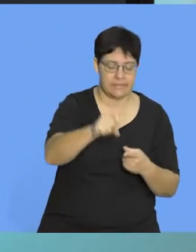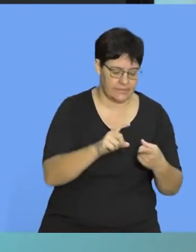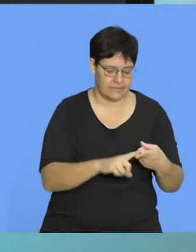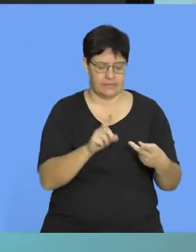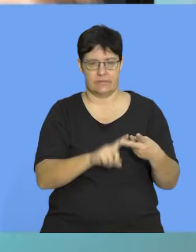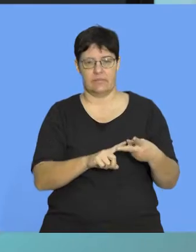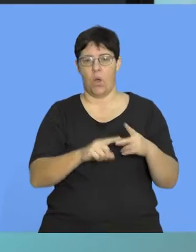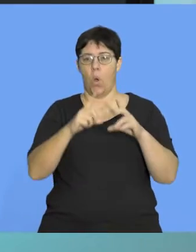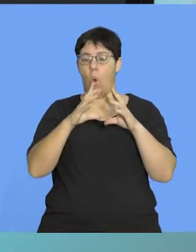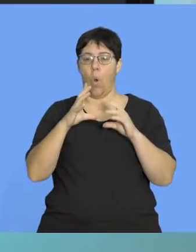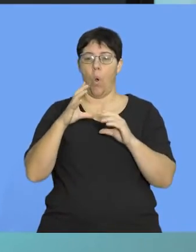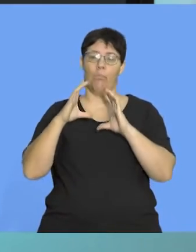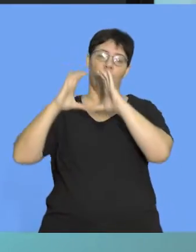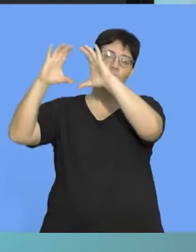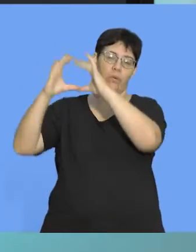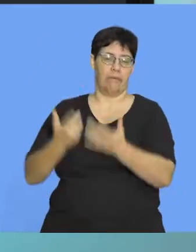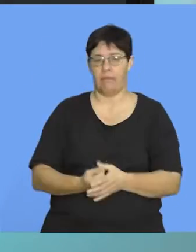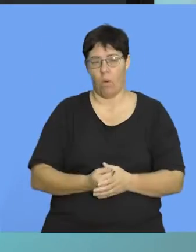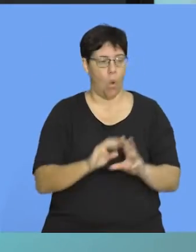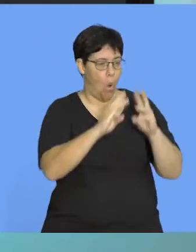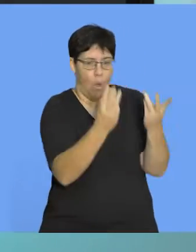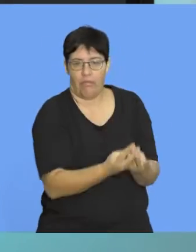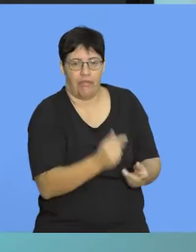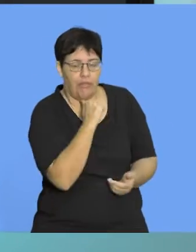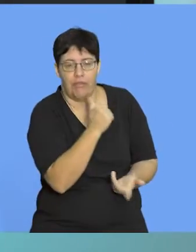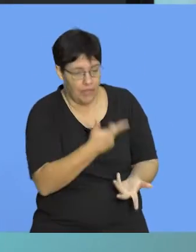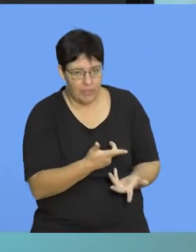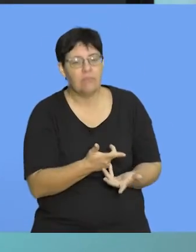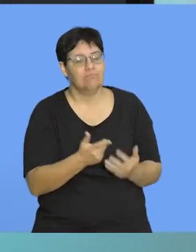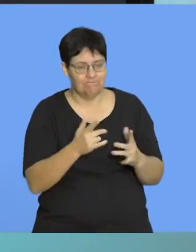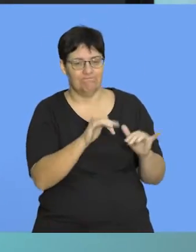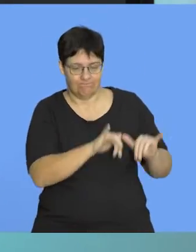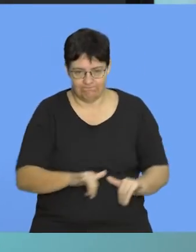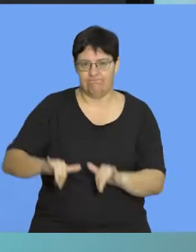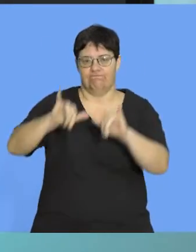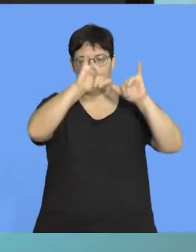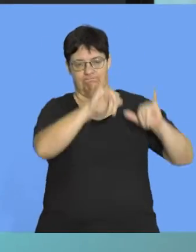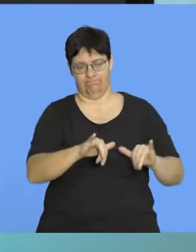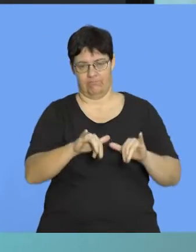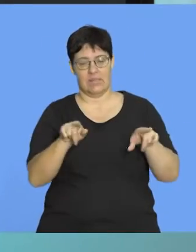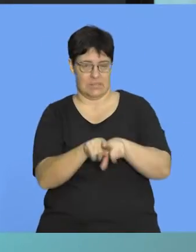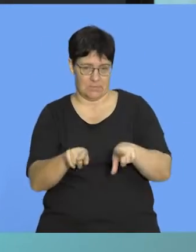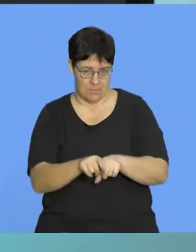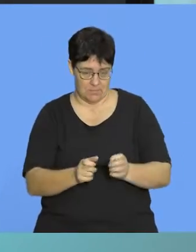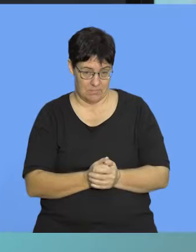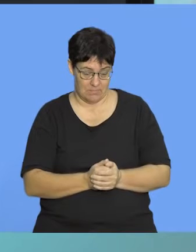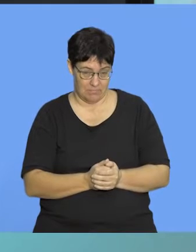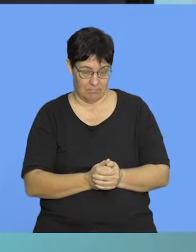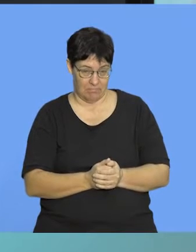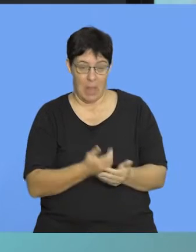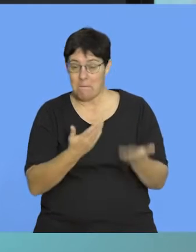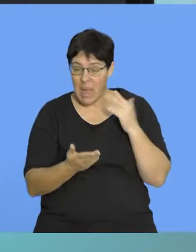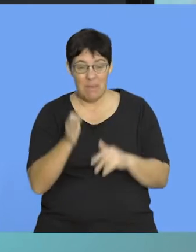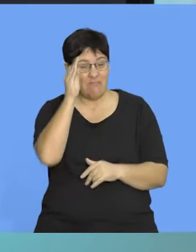on the moon, Earth, whatever, according to what our current understanding is. Maybe that'll